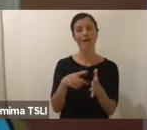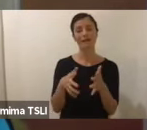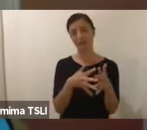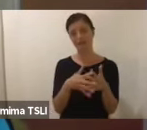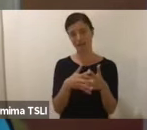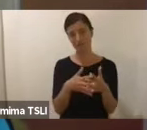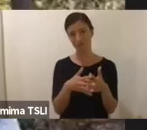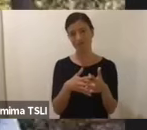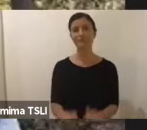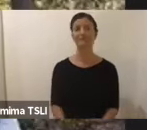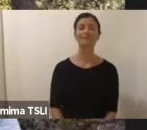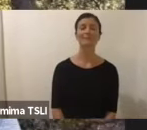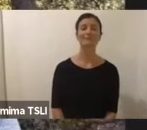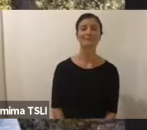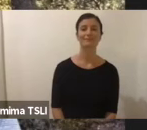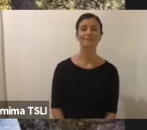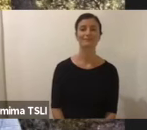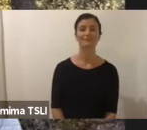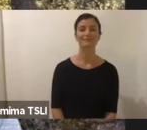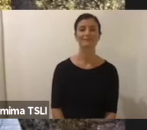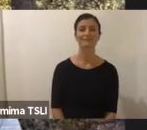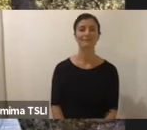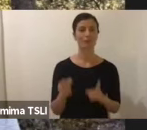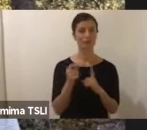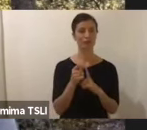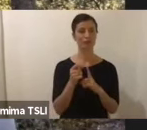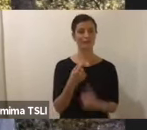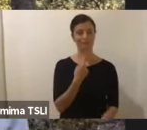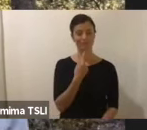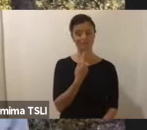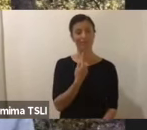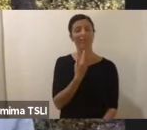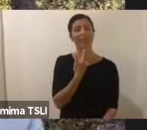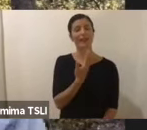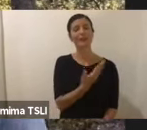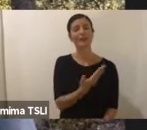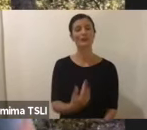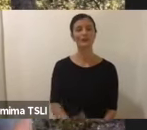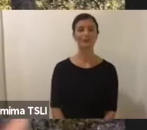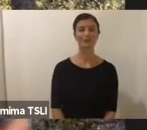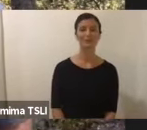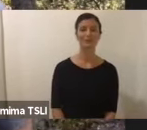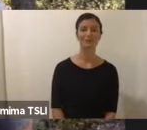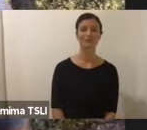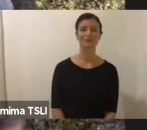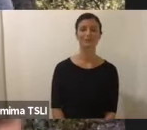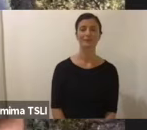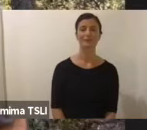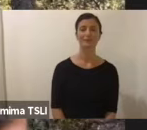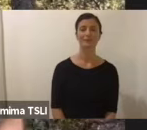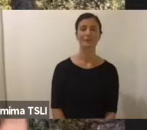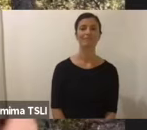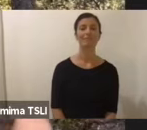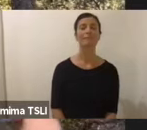thank you i've really